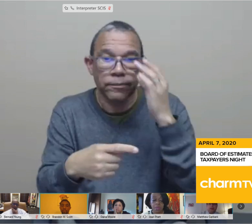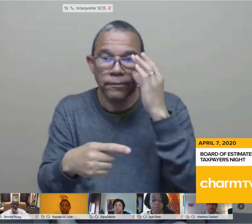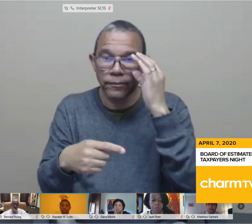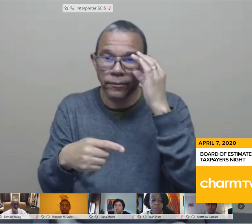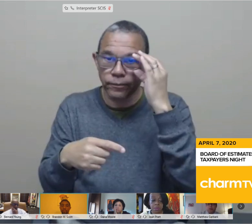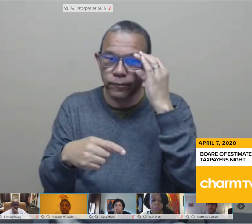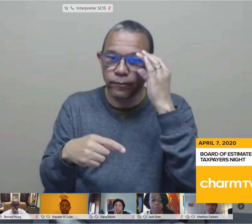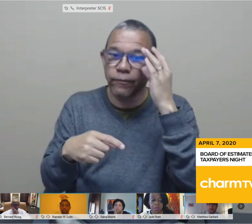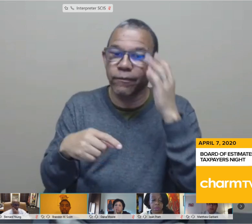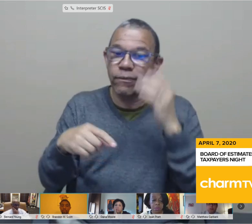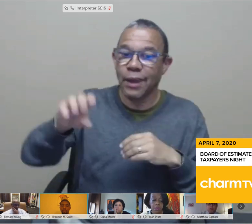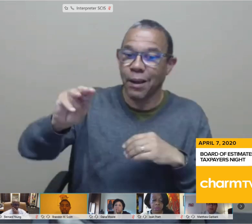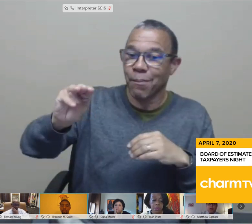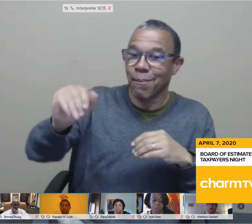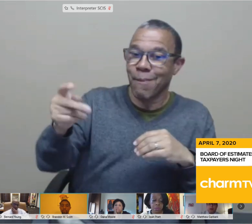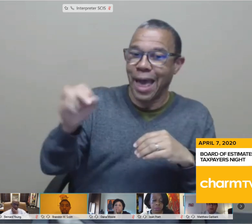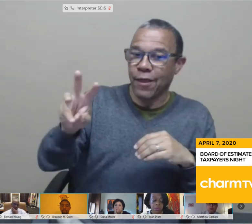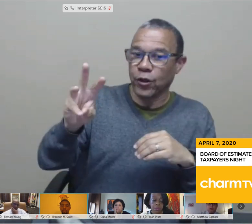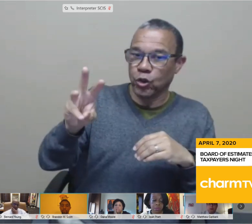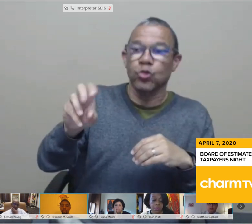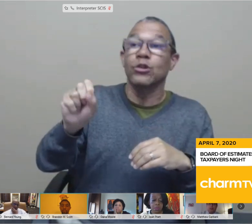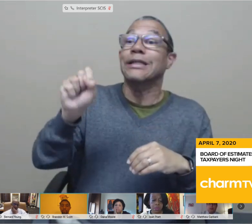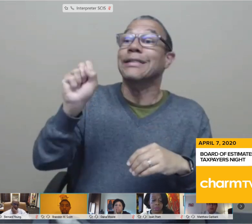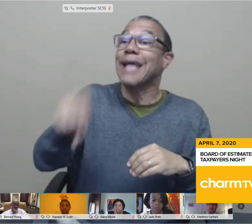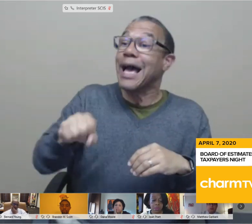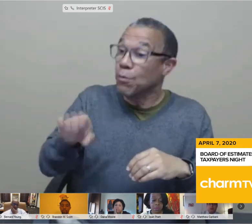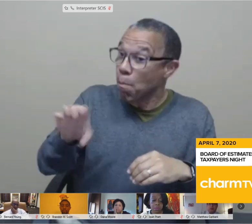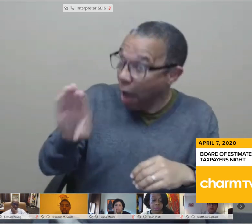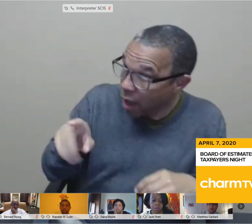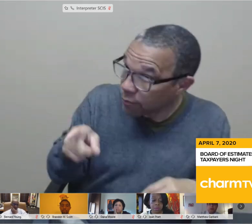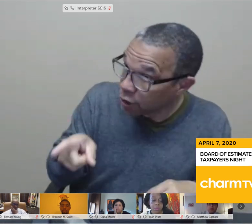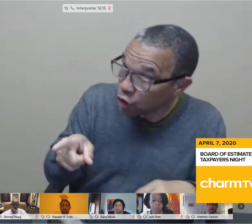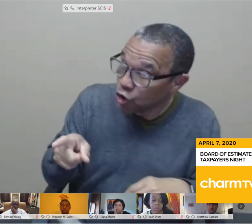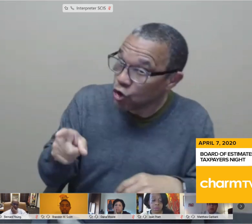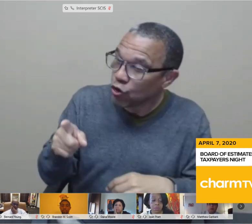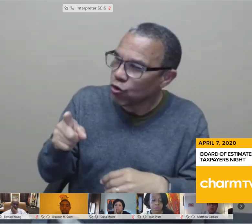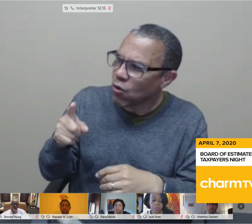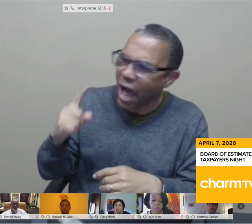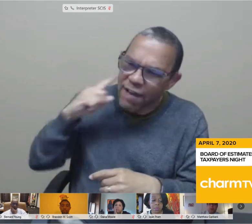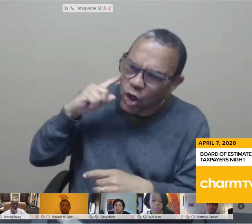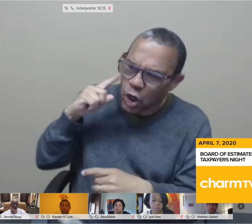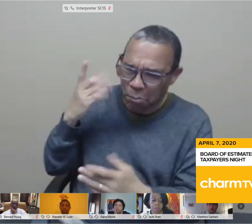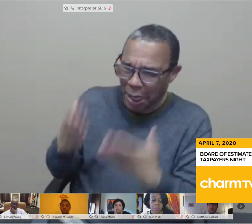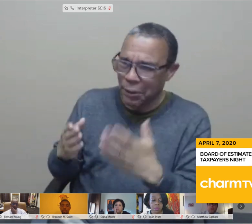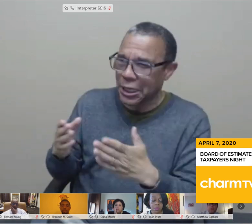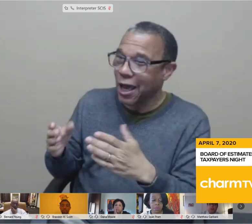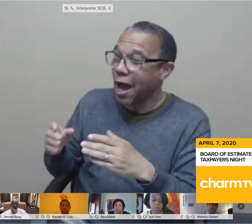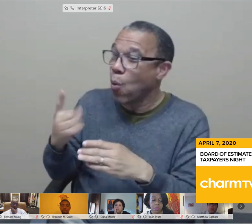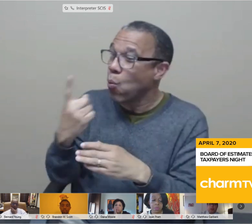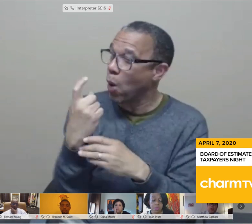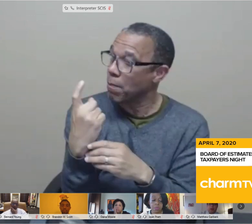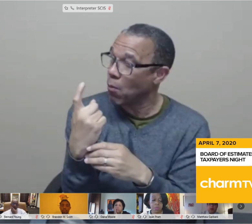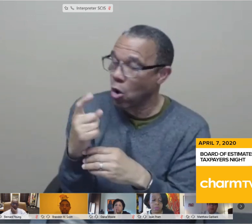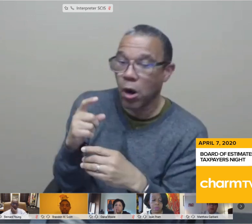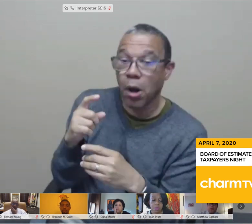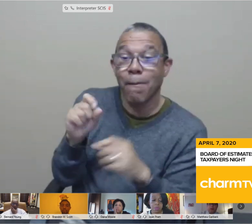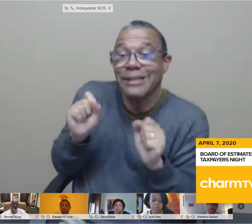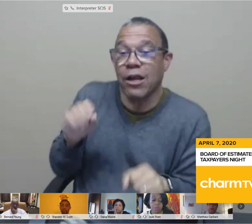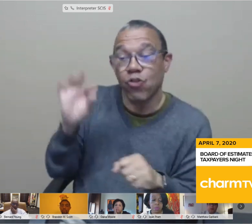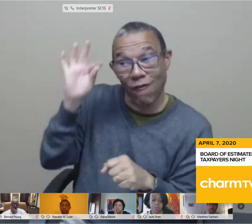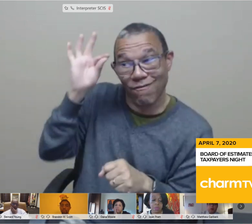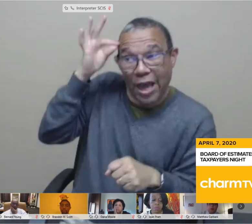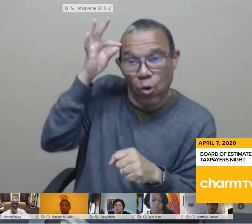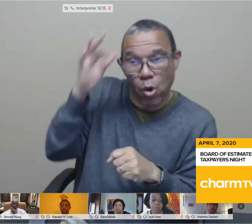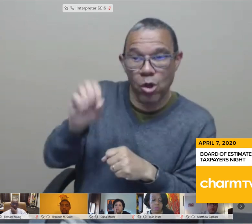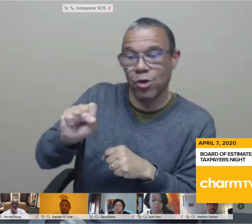Bob. There's been some discussion about another potential stimulus bill coming from Washington. Mm-hmm.